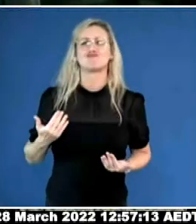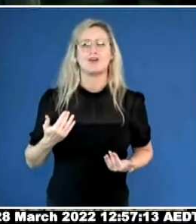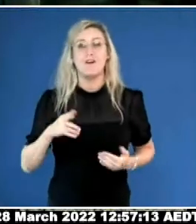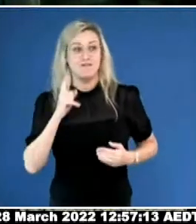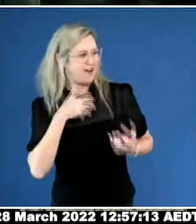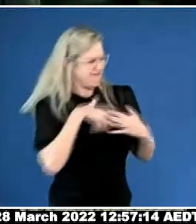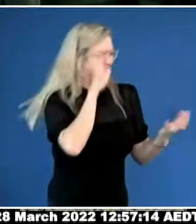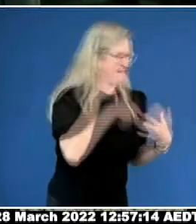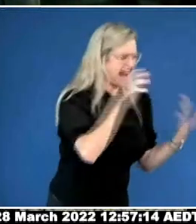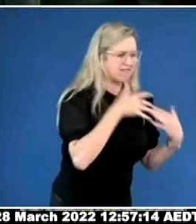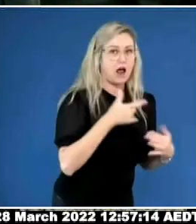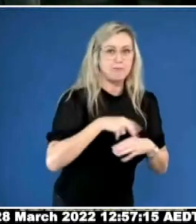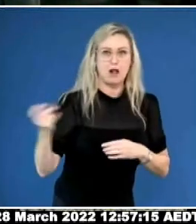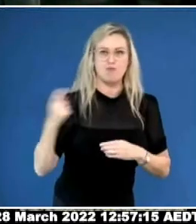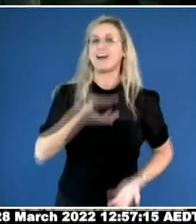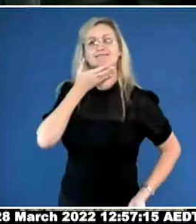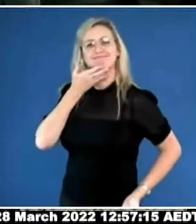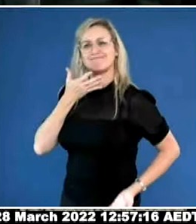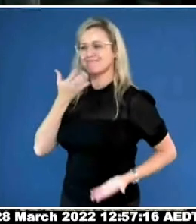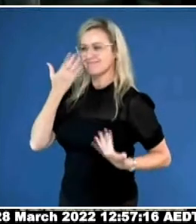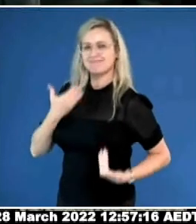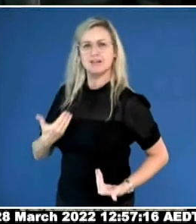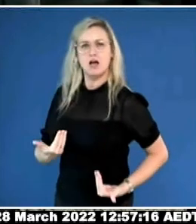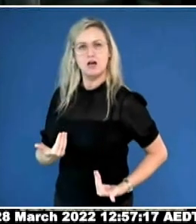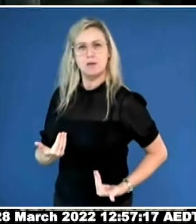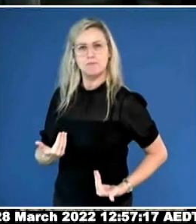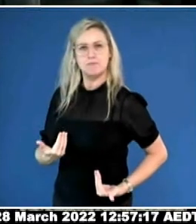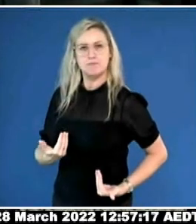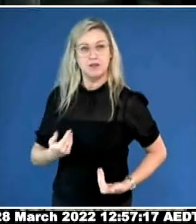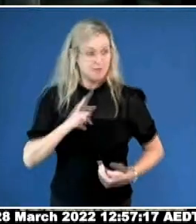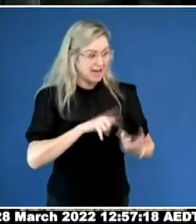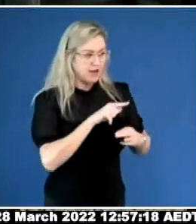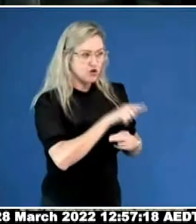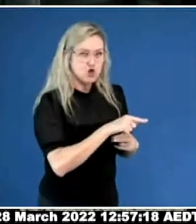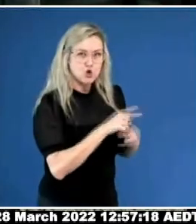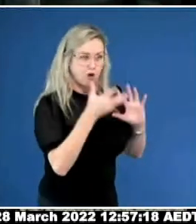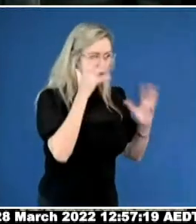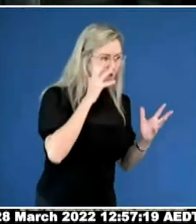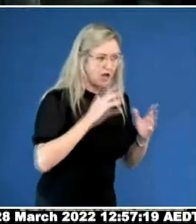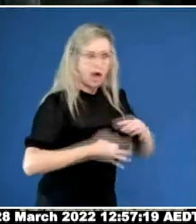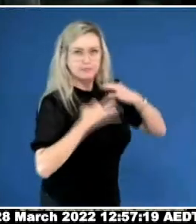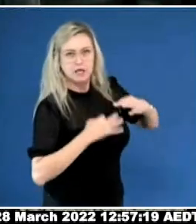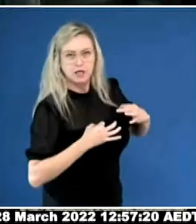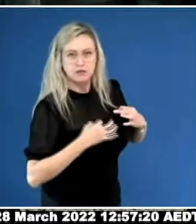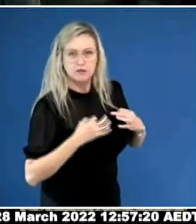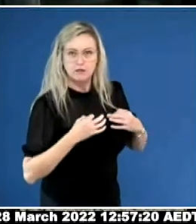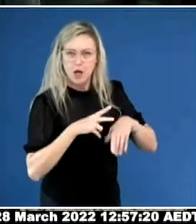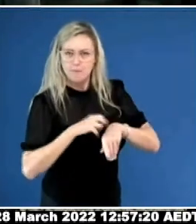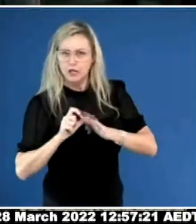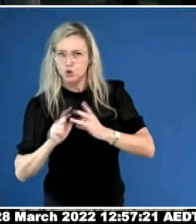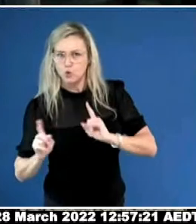Yeah. And if you looked like upset and concerned, how did the police respond to that? Well, positioned